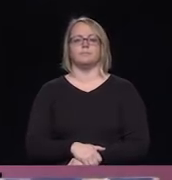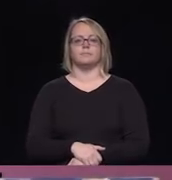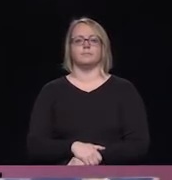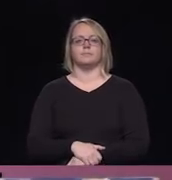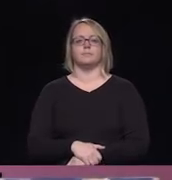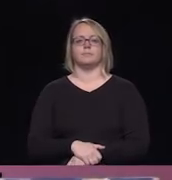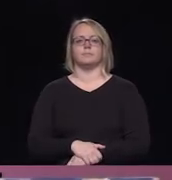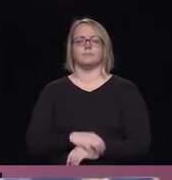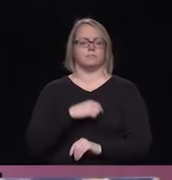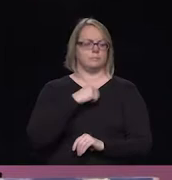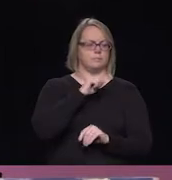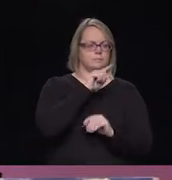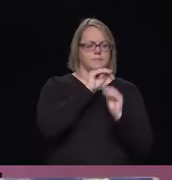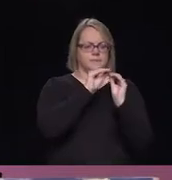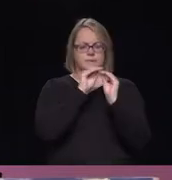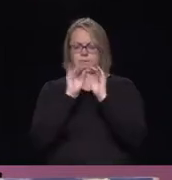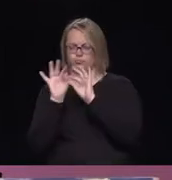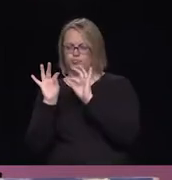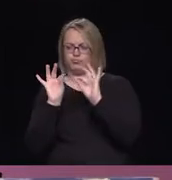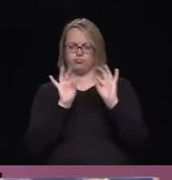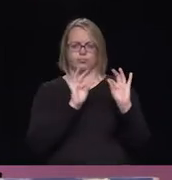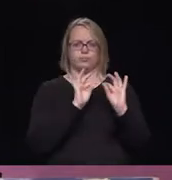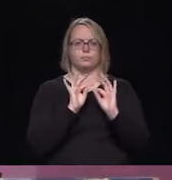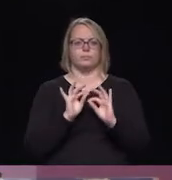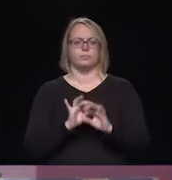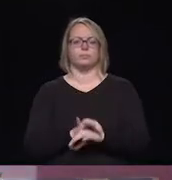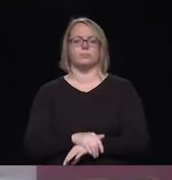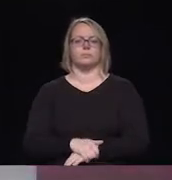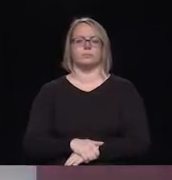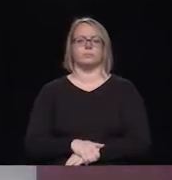soften it up. So I'm going to do a little touch up with white,